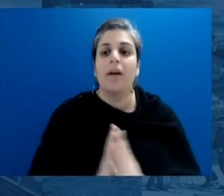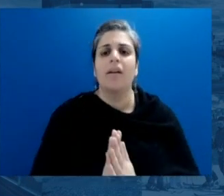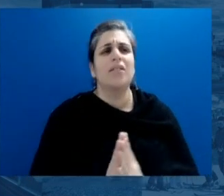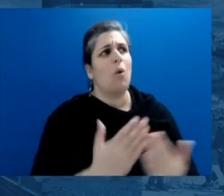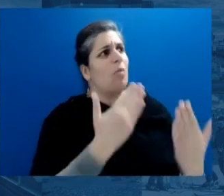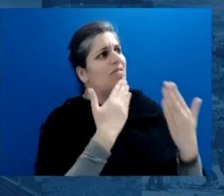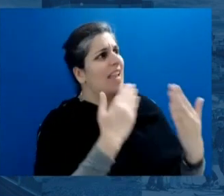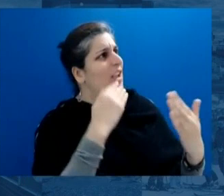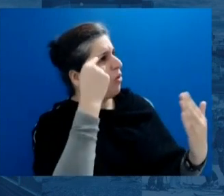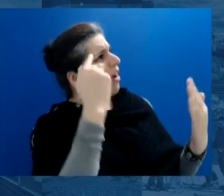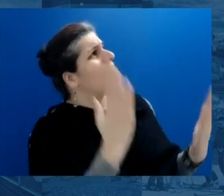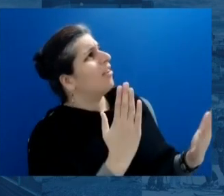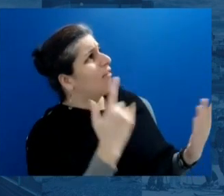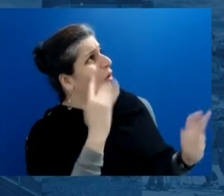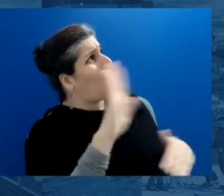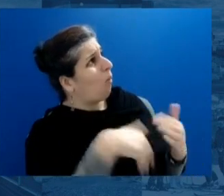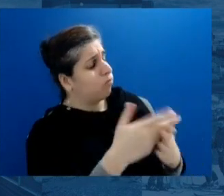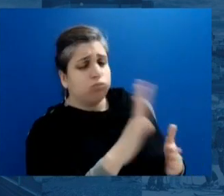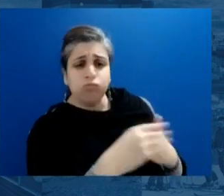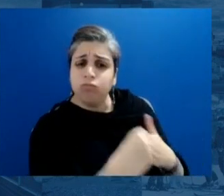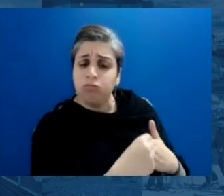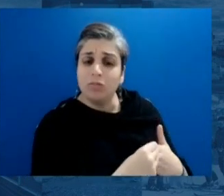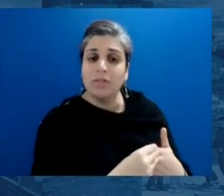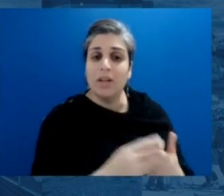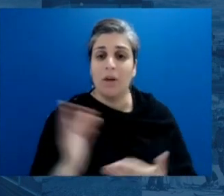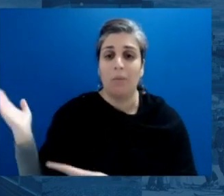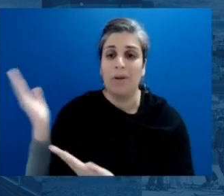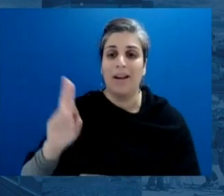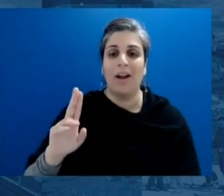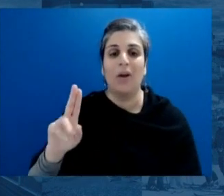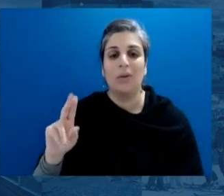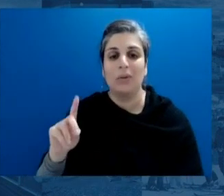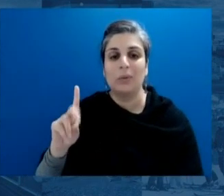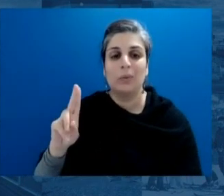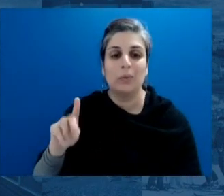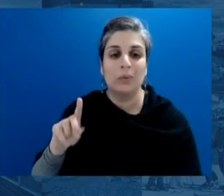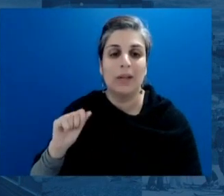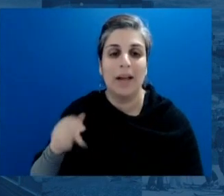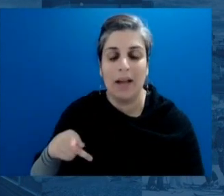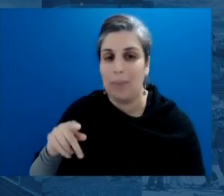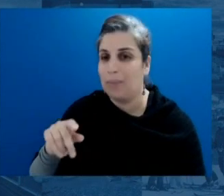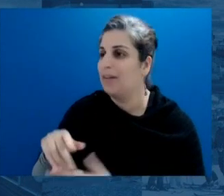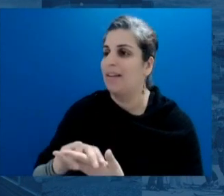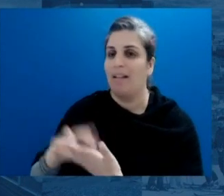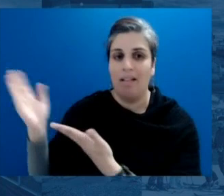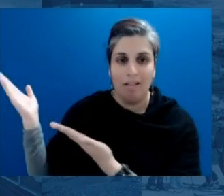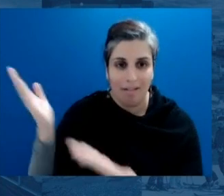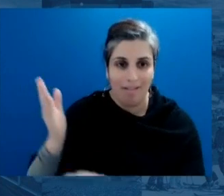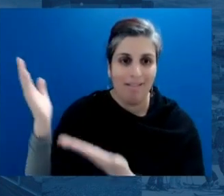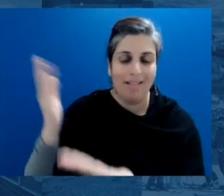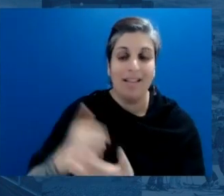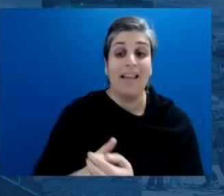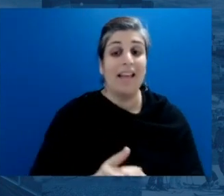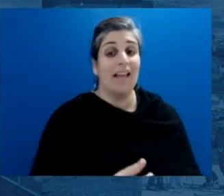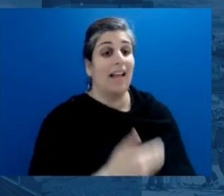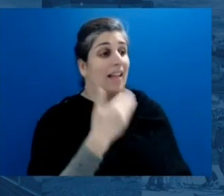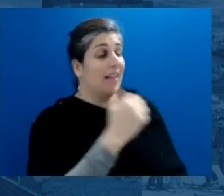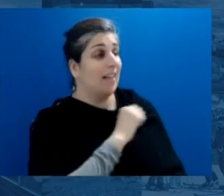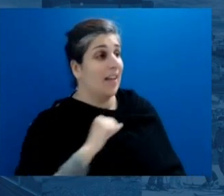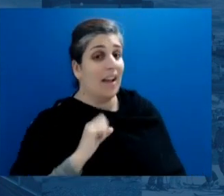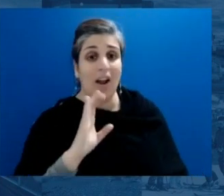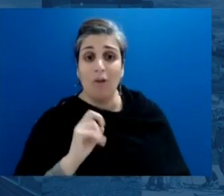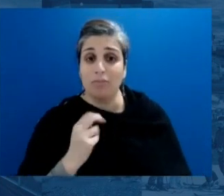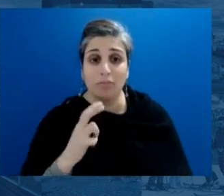she is doing. I want to thank her for bringing our UDAP statues into the 21st century. And I also want to thank Senator Comrie, who's joined us, as well